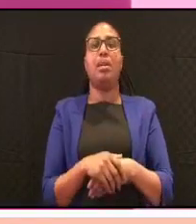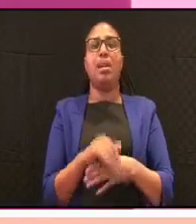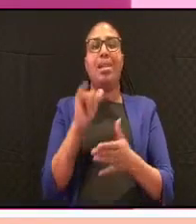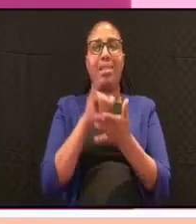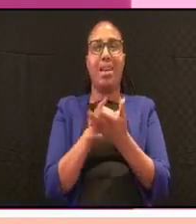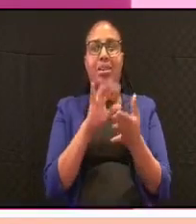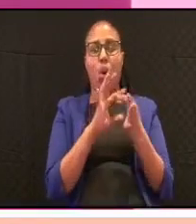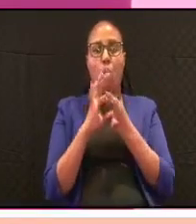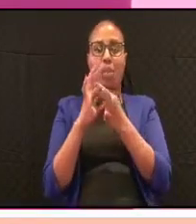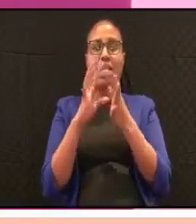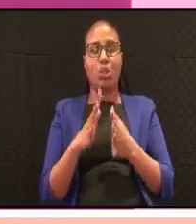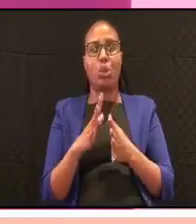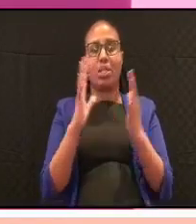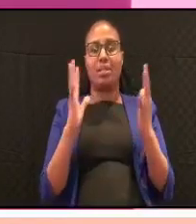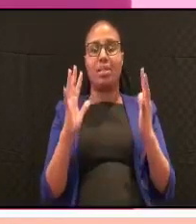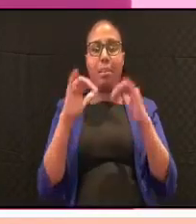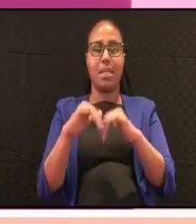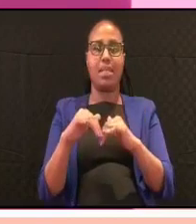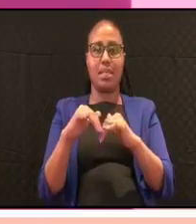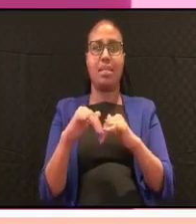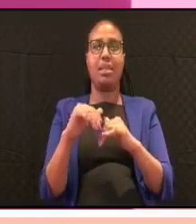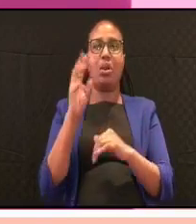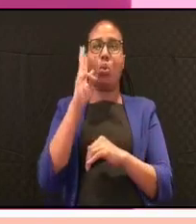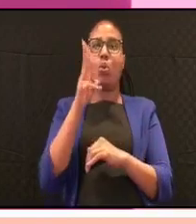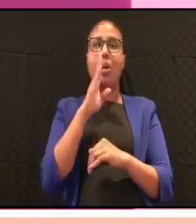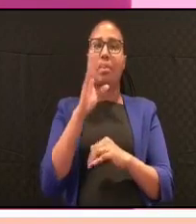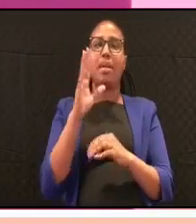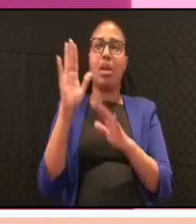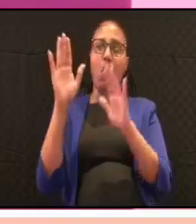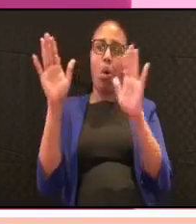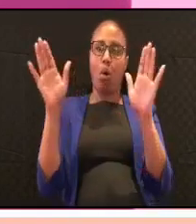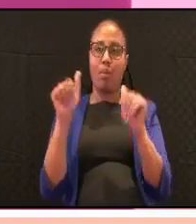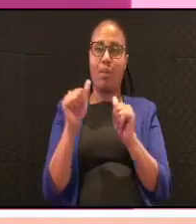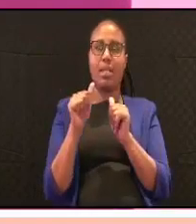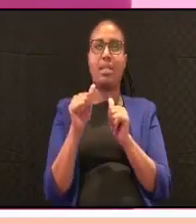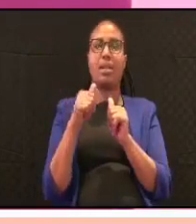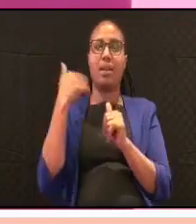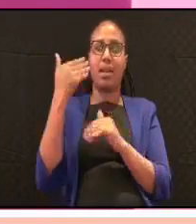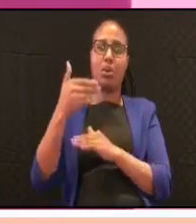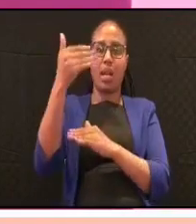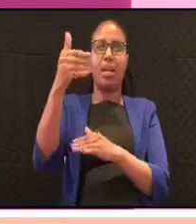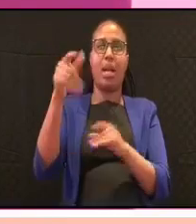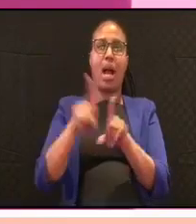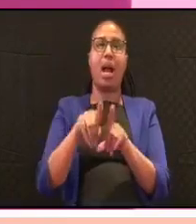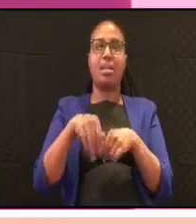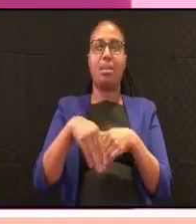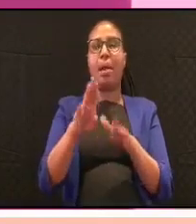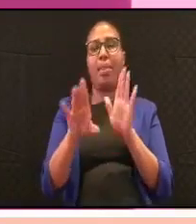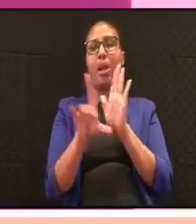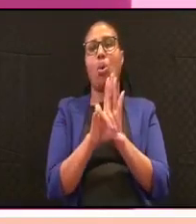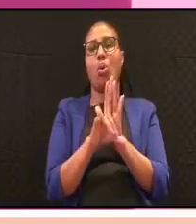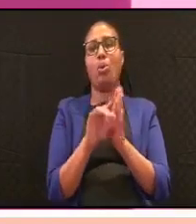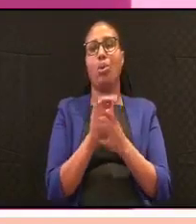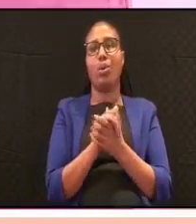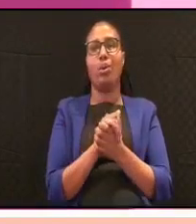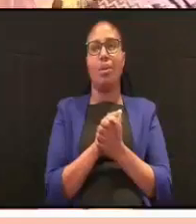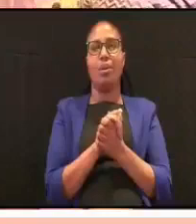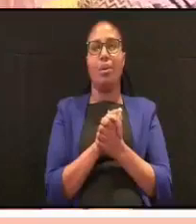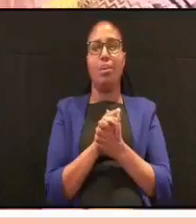that the coordination summit will be convened regularly as per the law.